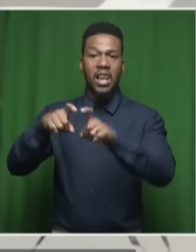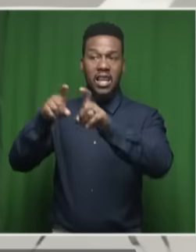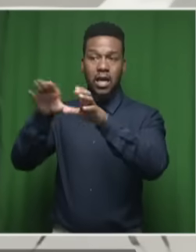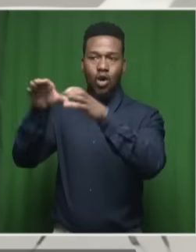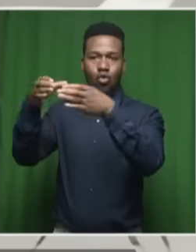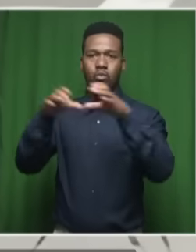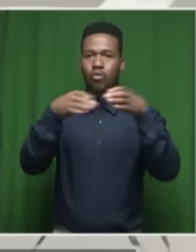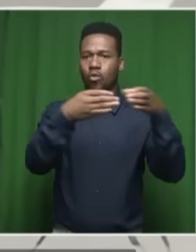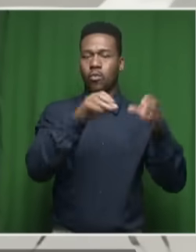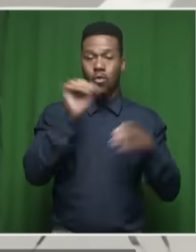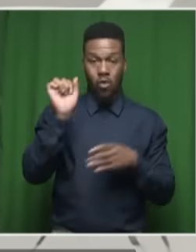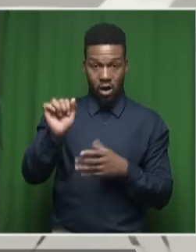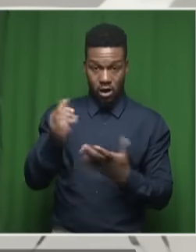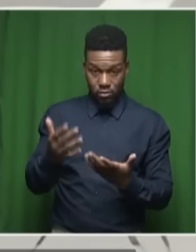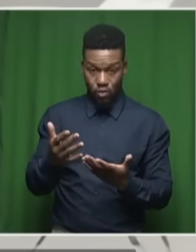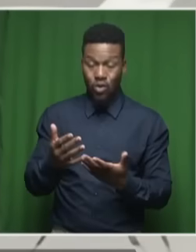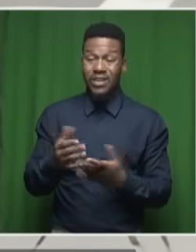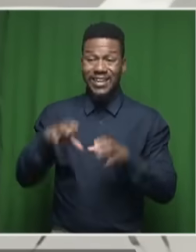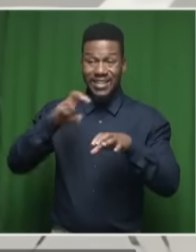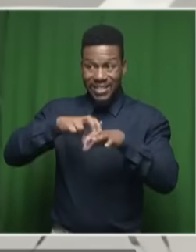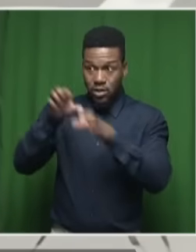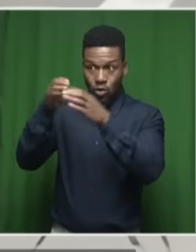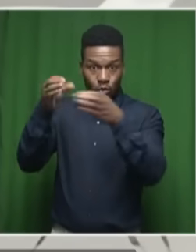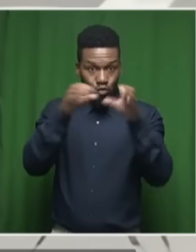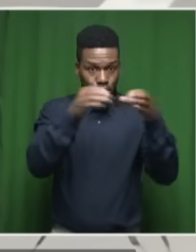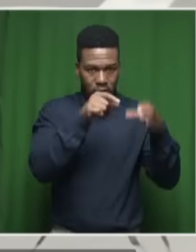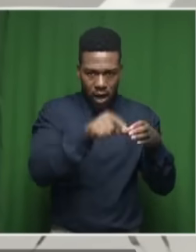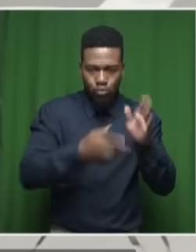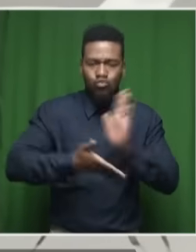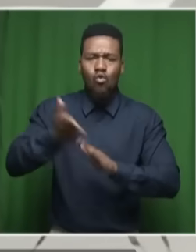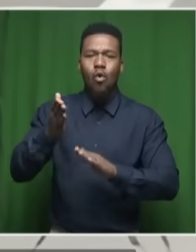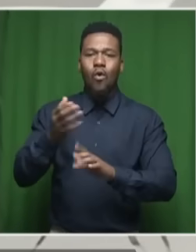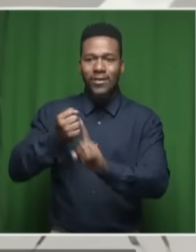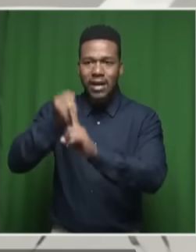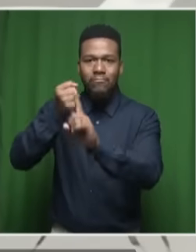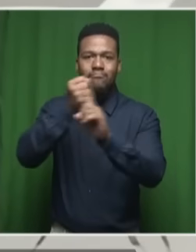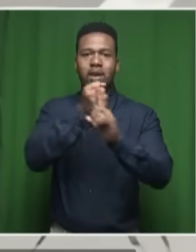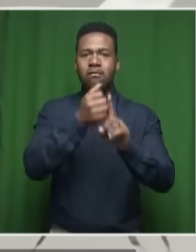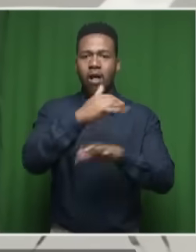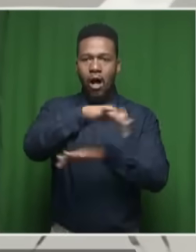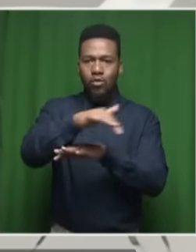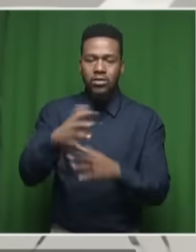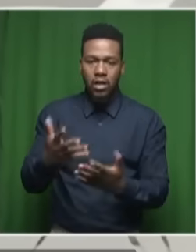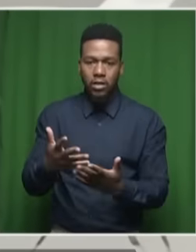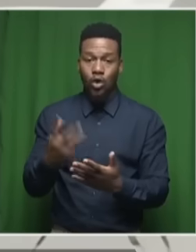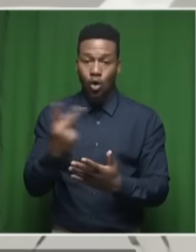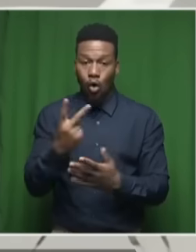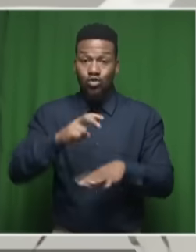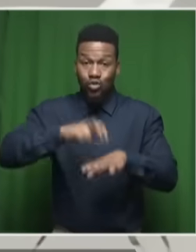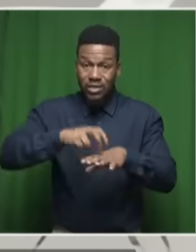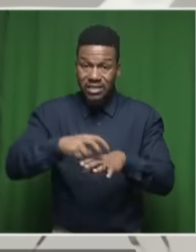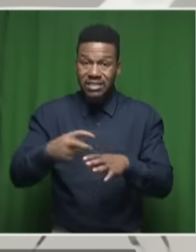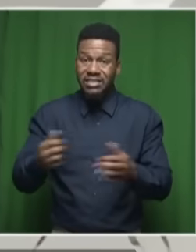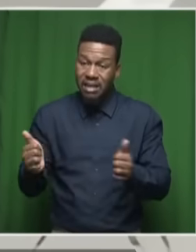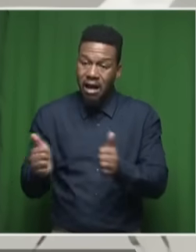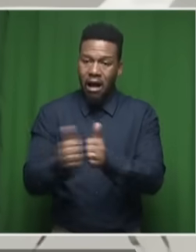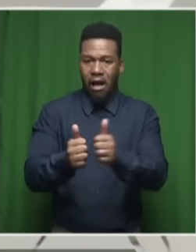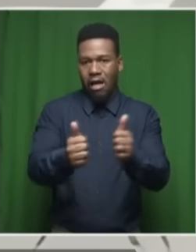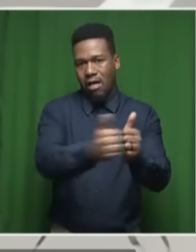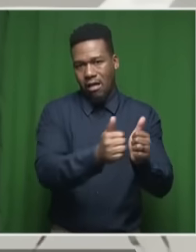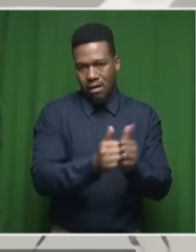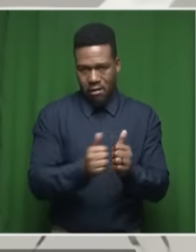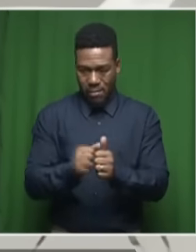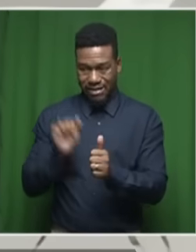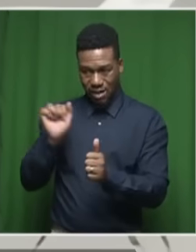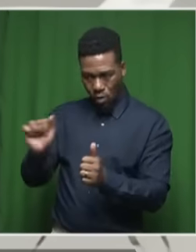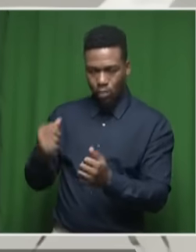be able to go out and campaign for them. They'll also need the alliance partners to actually do the same. At the same